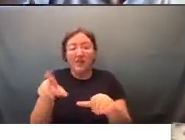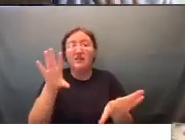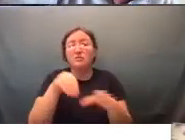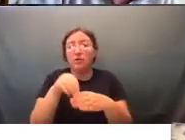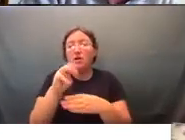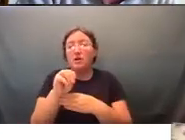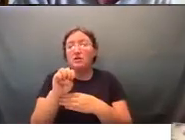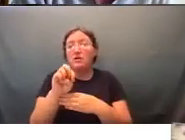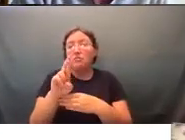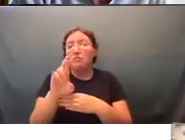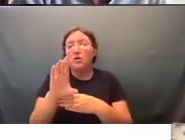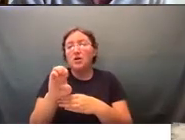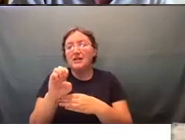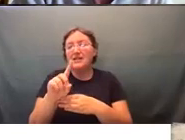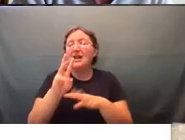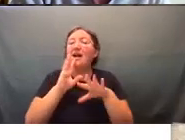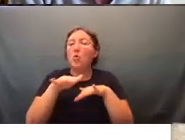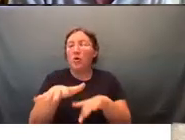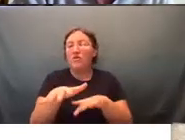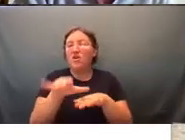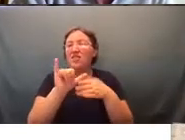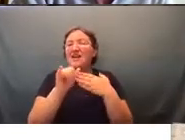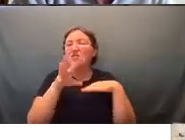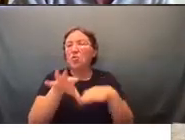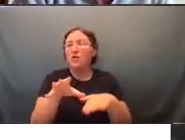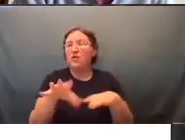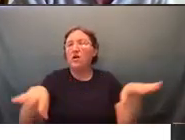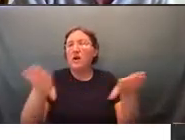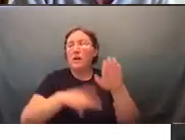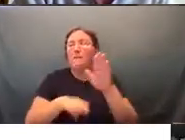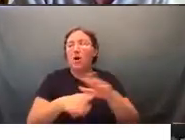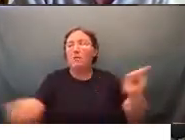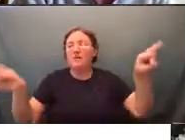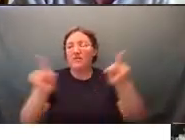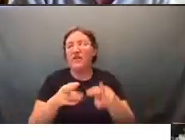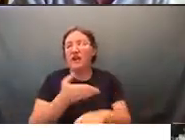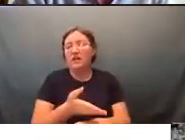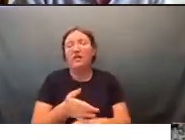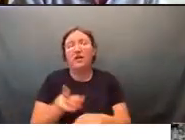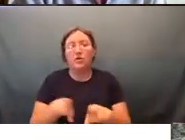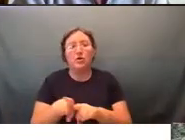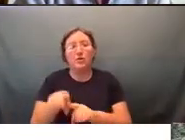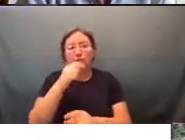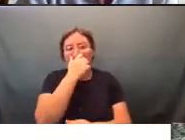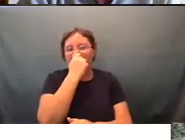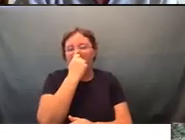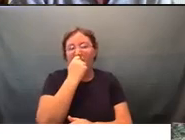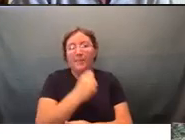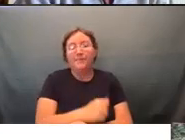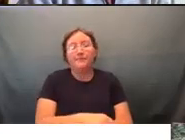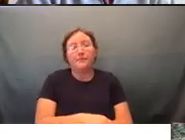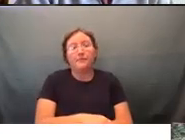which is the main river going through Yosemite, big Yosemite Valley as well. This is a shot